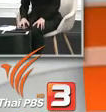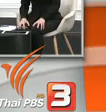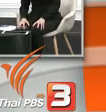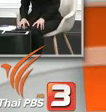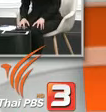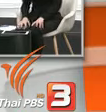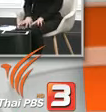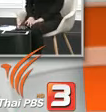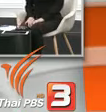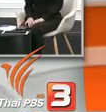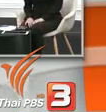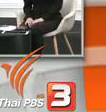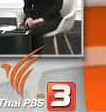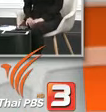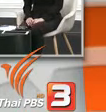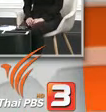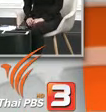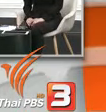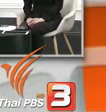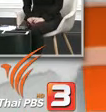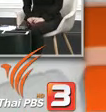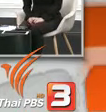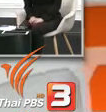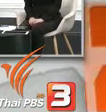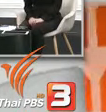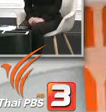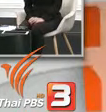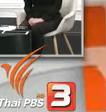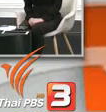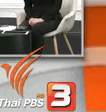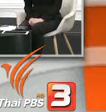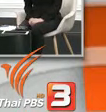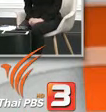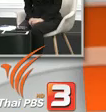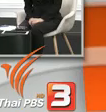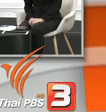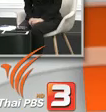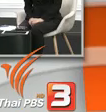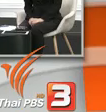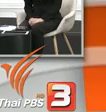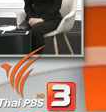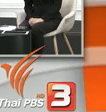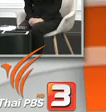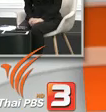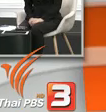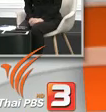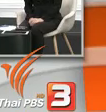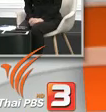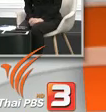political newcomer Thanachol Chungrungrungkit. Yes. And as Khun Thepchai mentioned, the